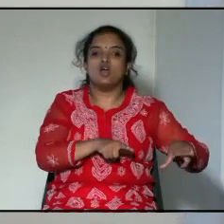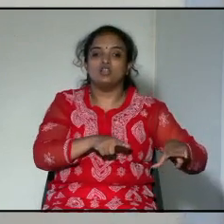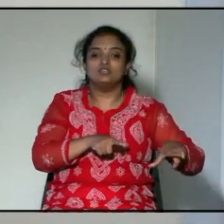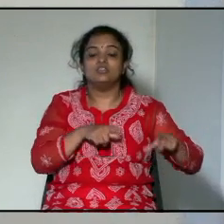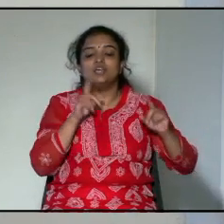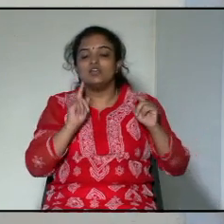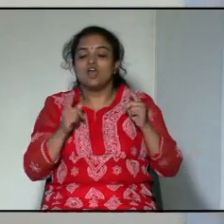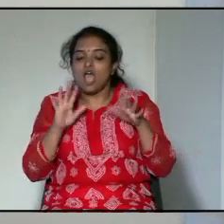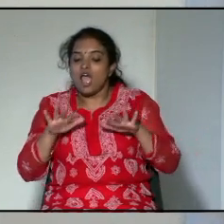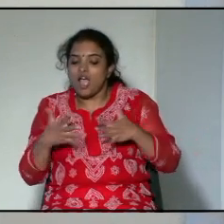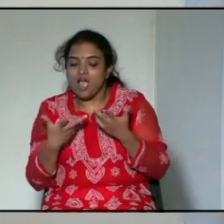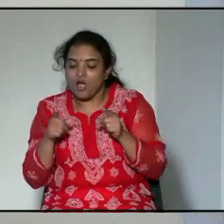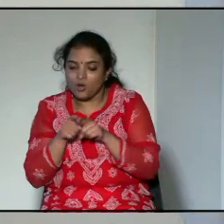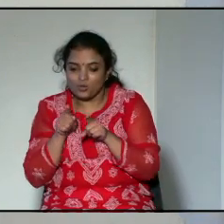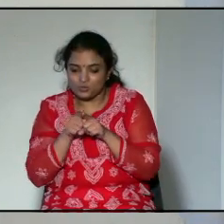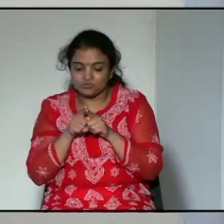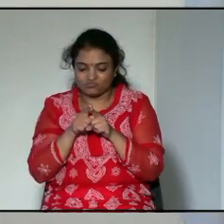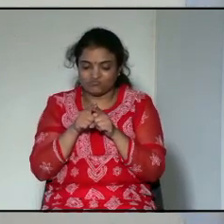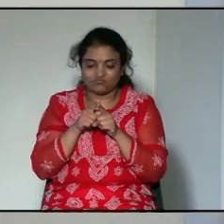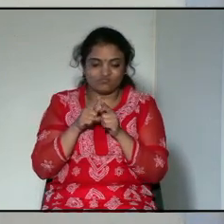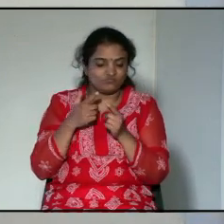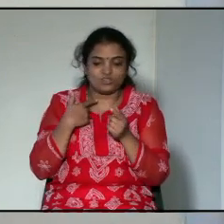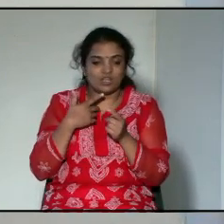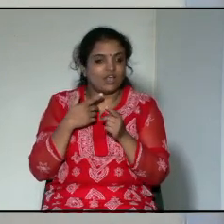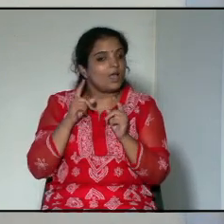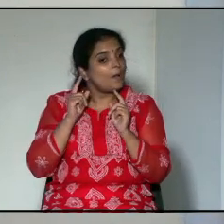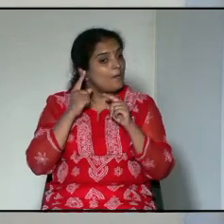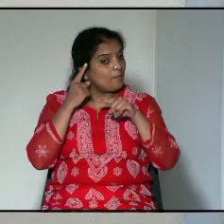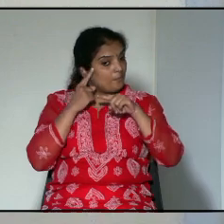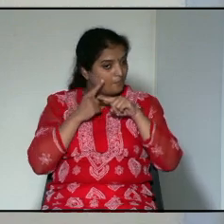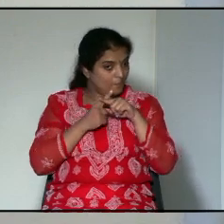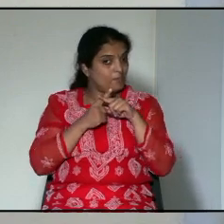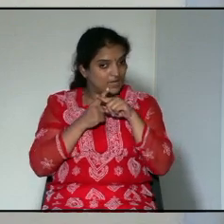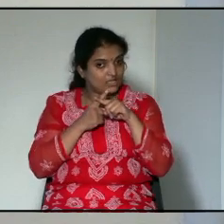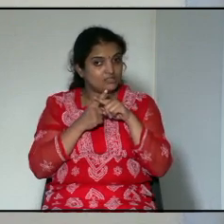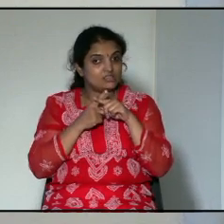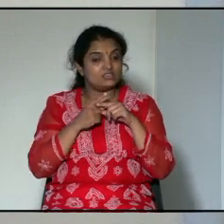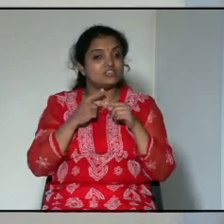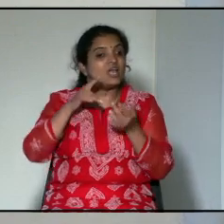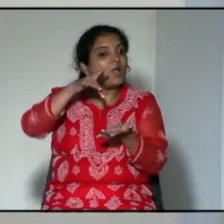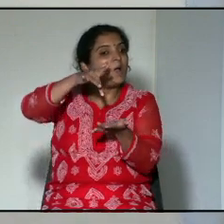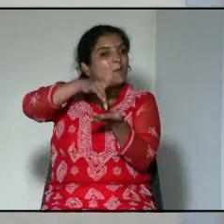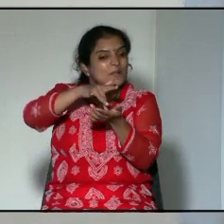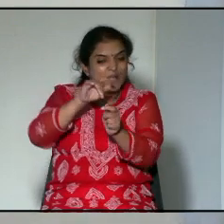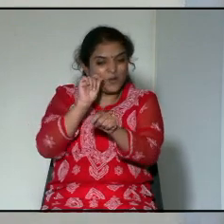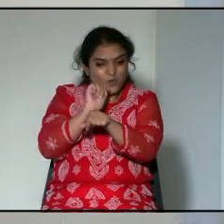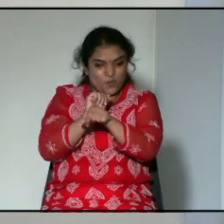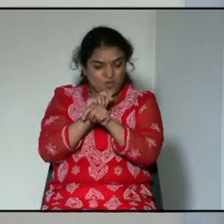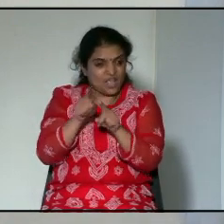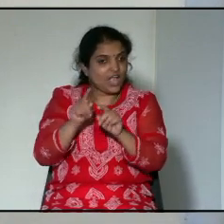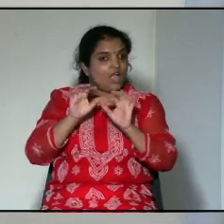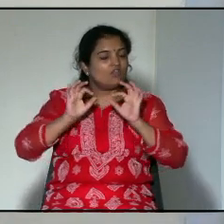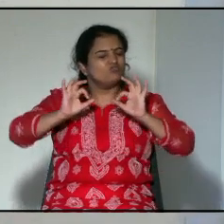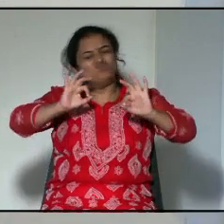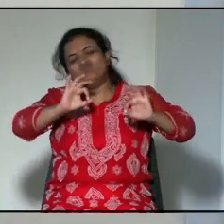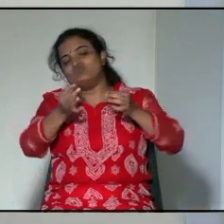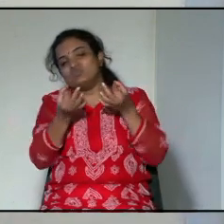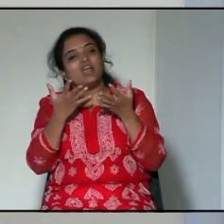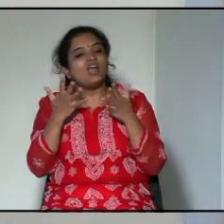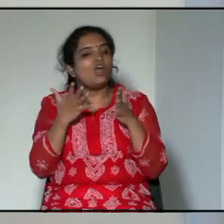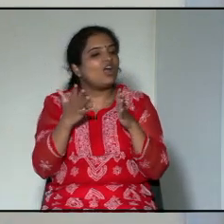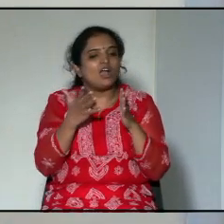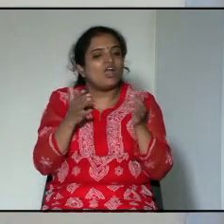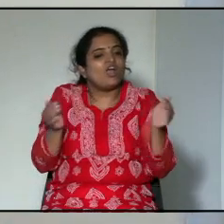insecurity about not having a proper place for working and storing her molds, nor a ready-at-hand furnace for her